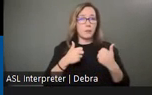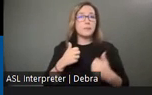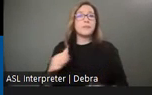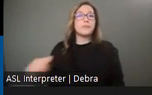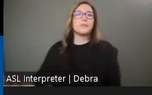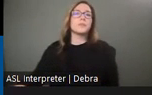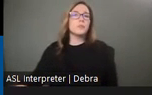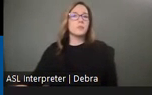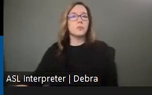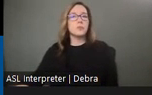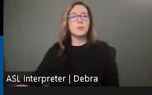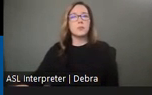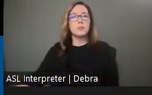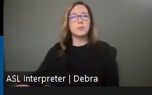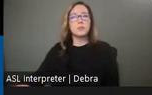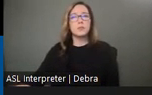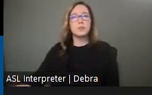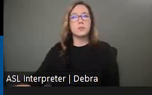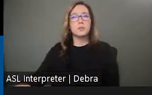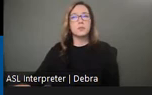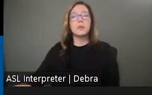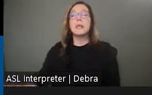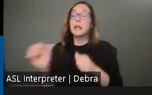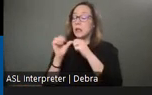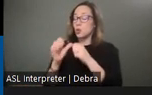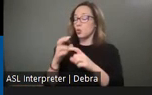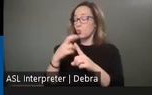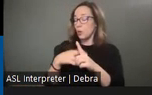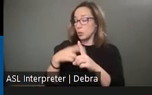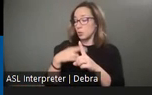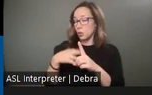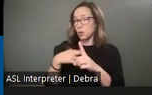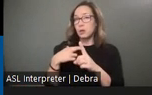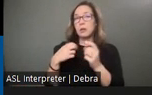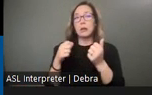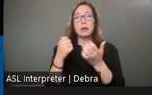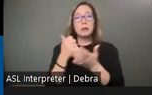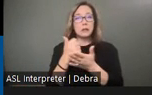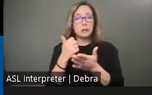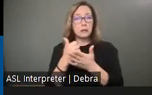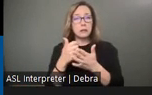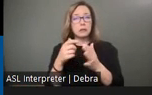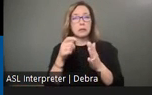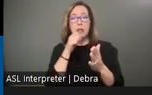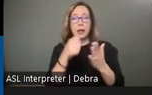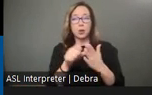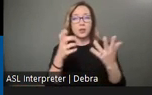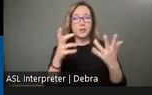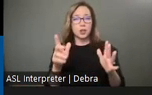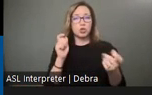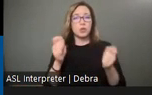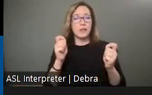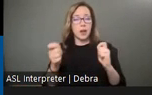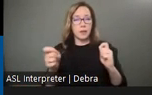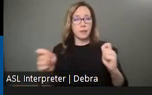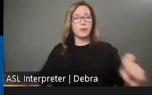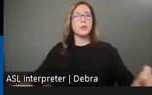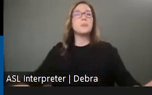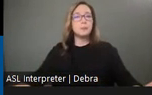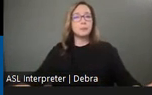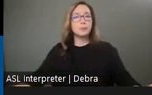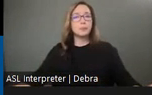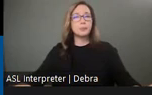Our continued rental assistance letters have been revised. That is one area that we've also focused